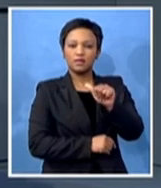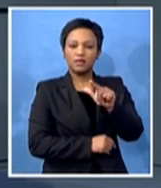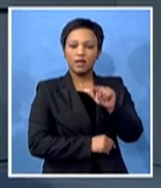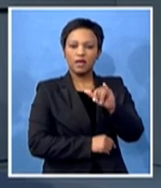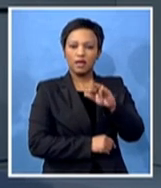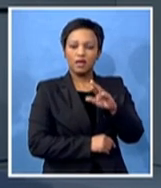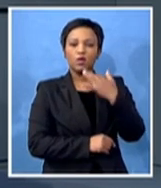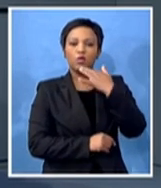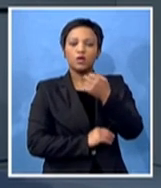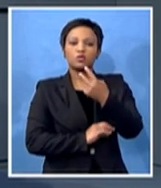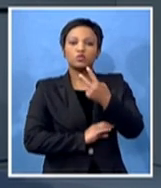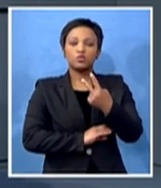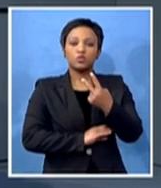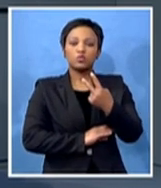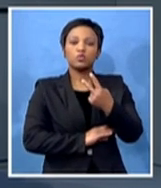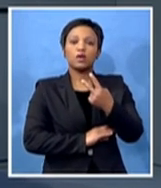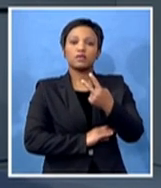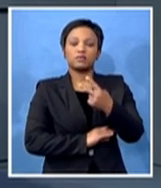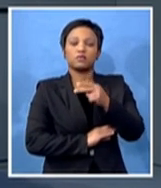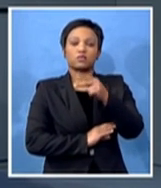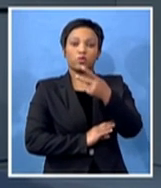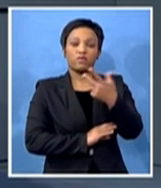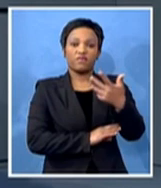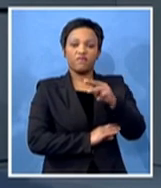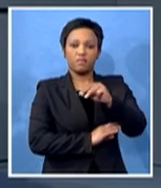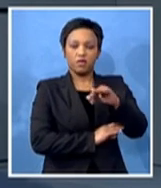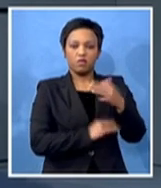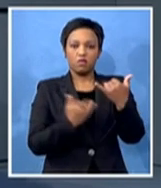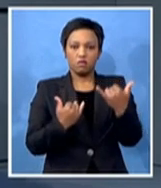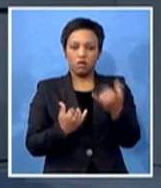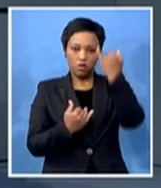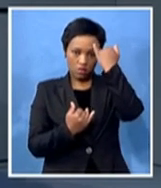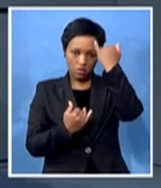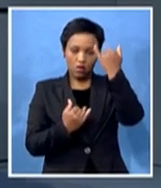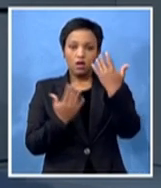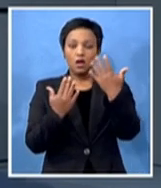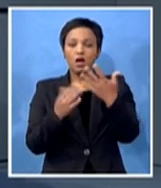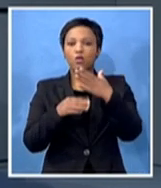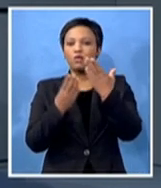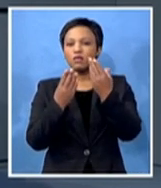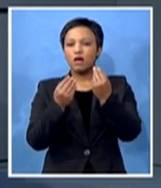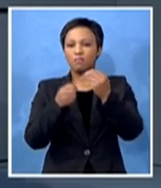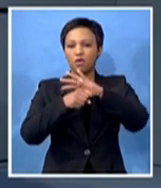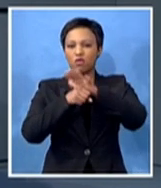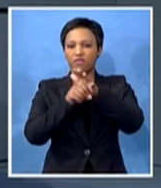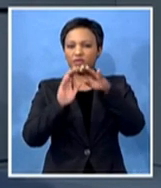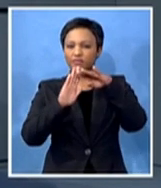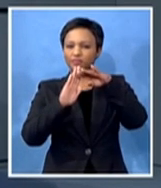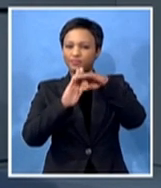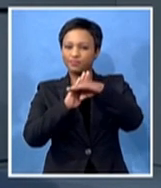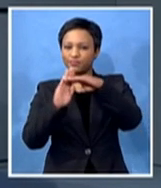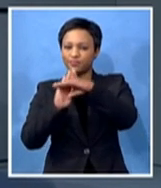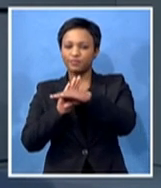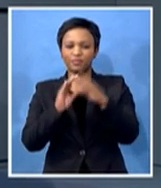that COVID-19 admissions are declining, what will be the facility used for? What will it be used for? Some